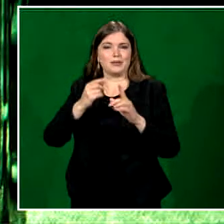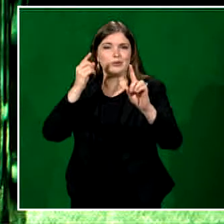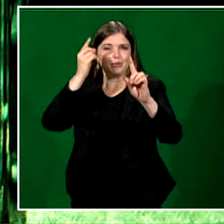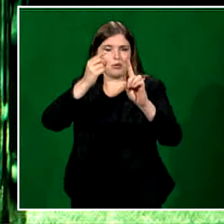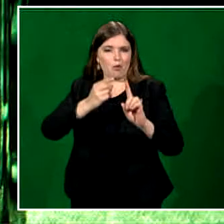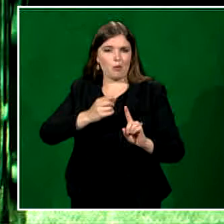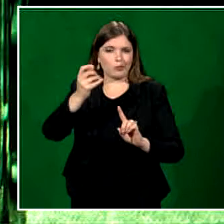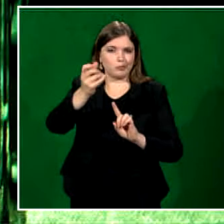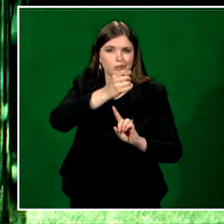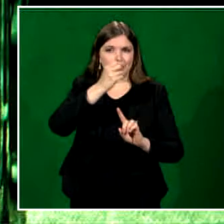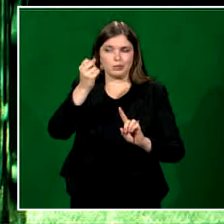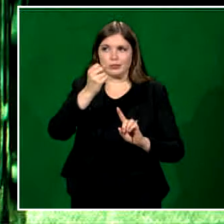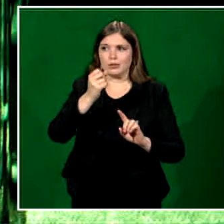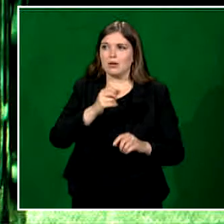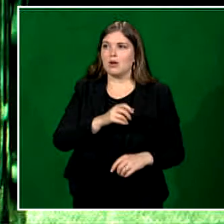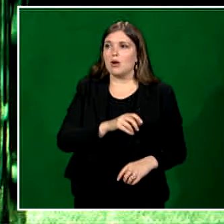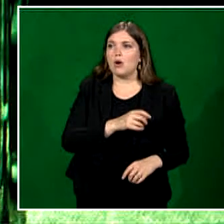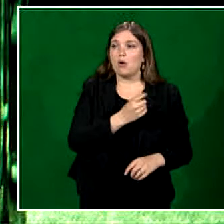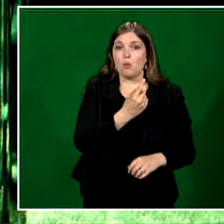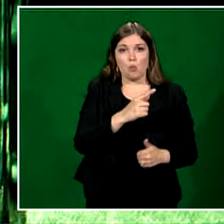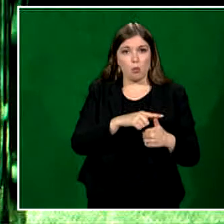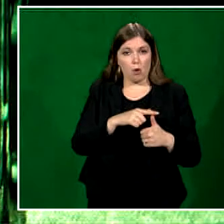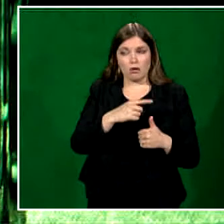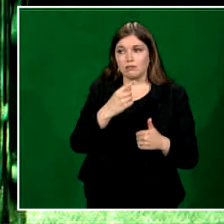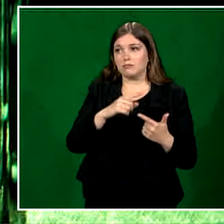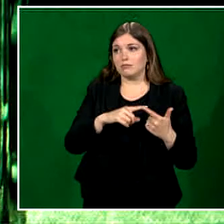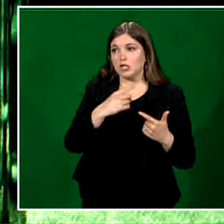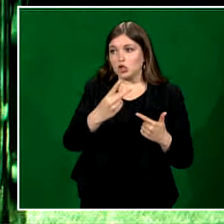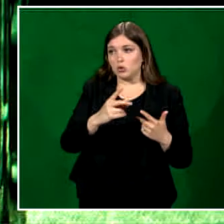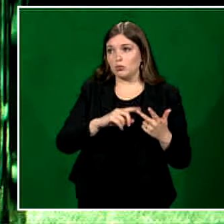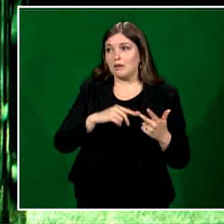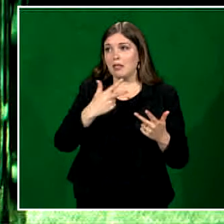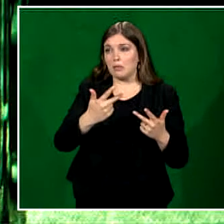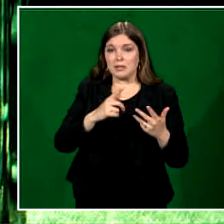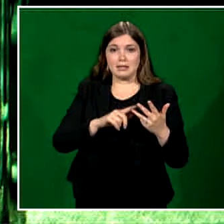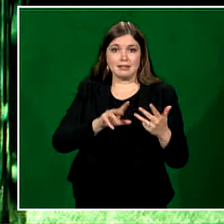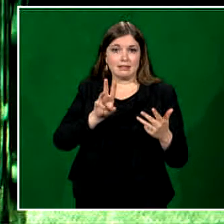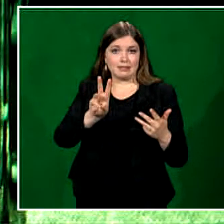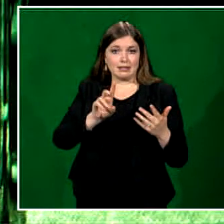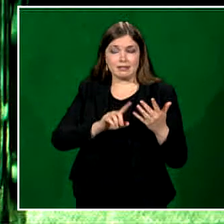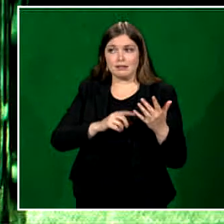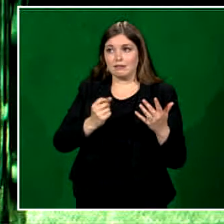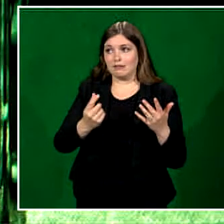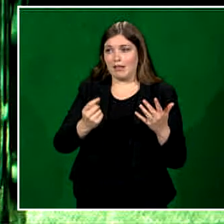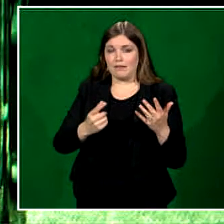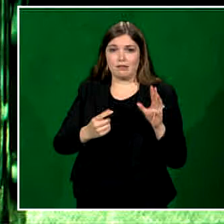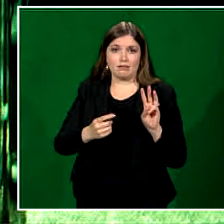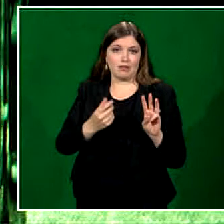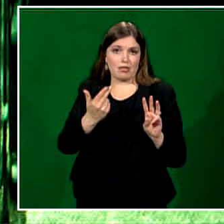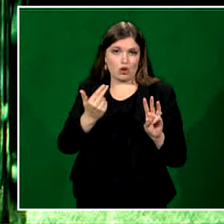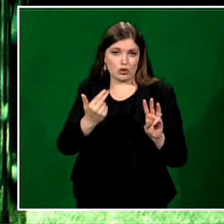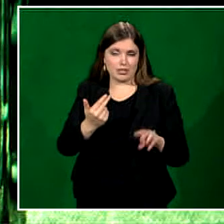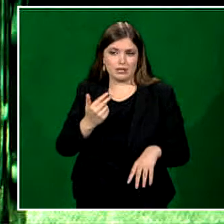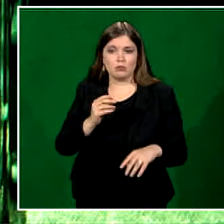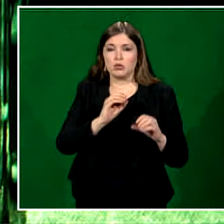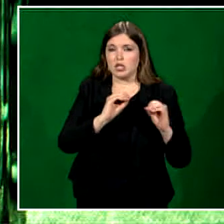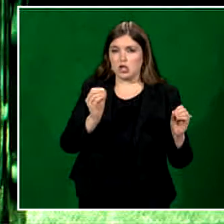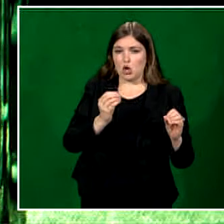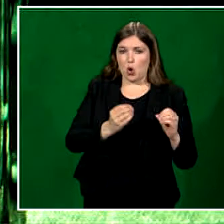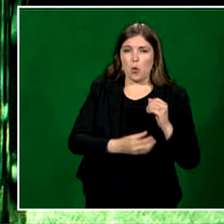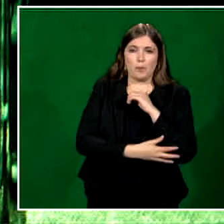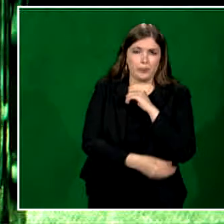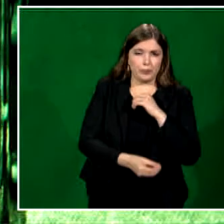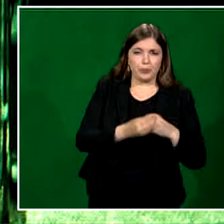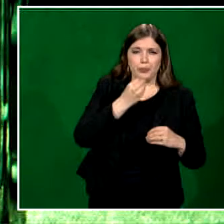2, 3, 6, 11, and 13, which talk about no poverty, zero hunger, good health